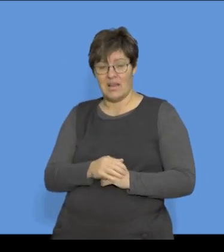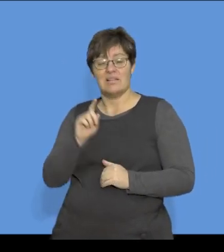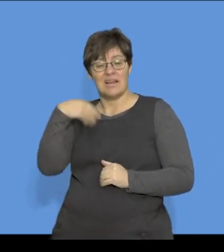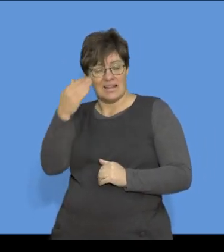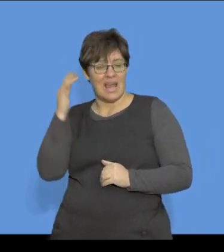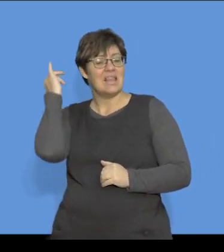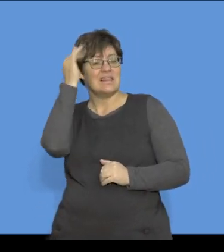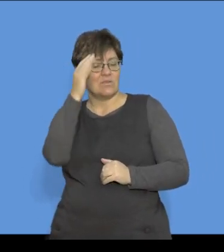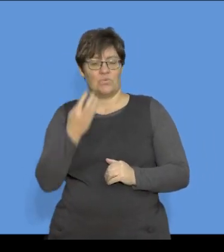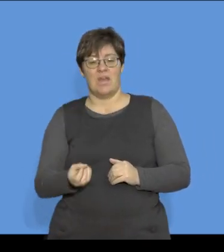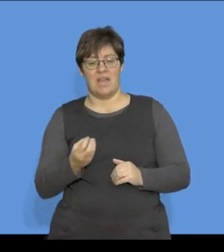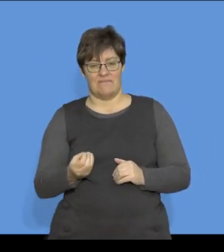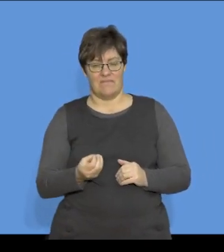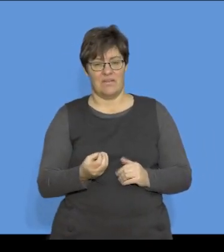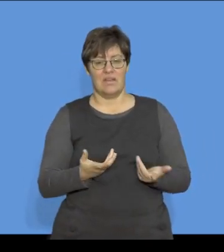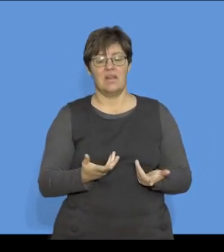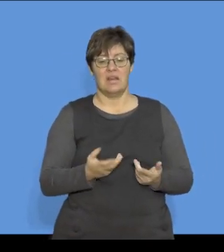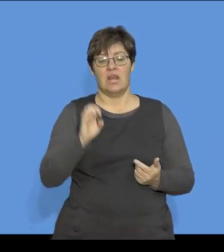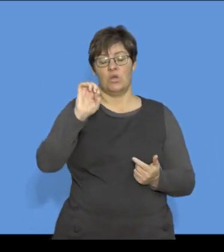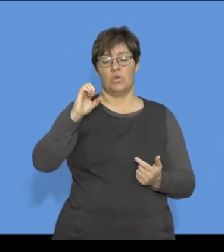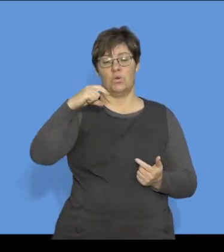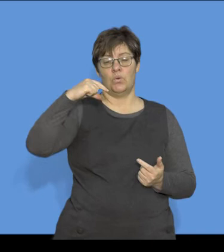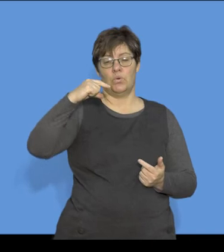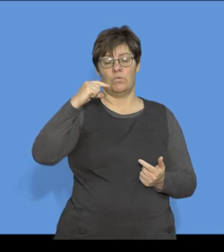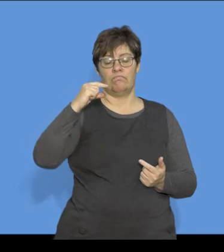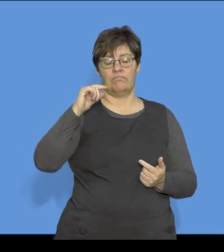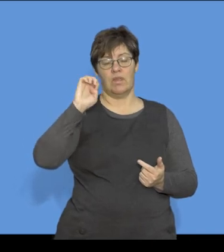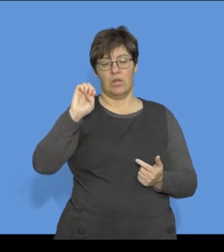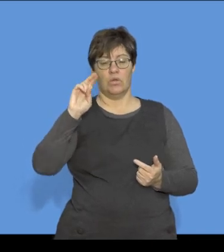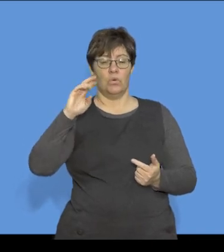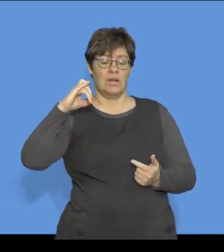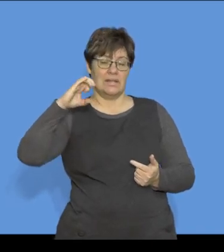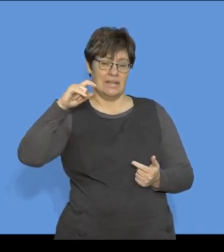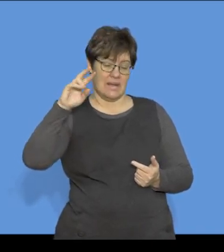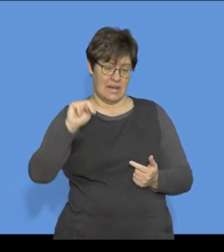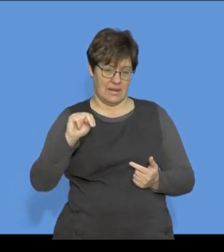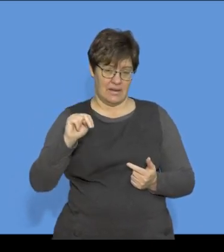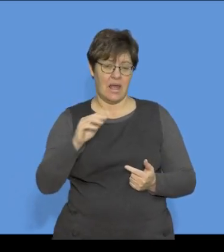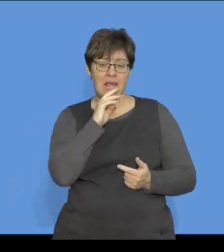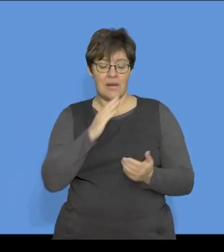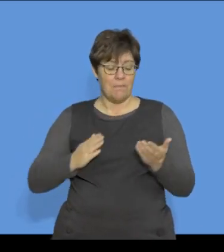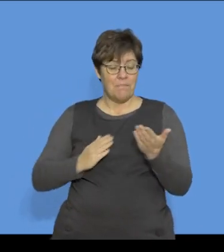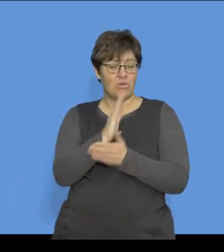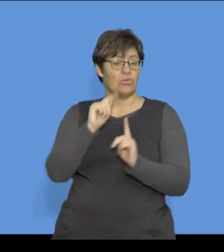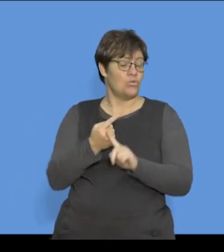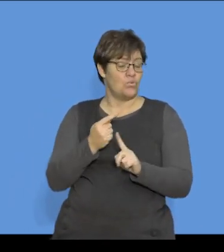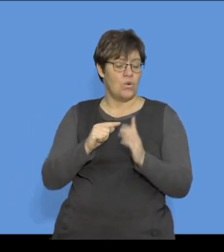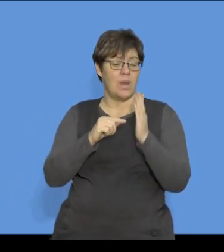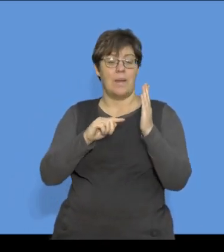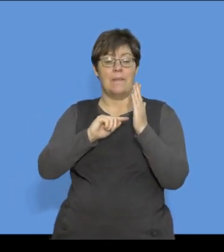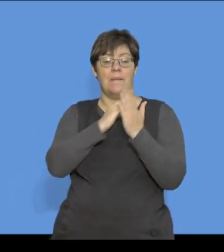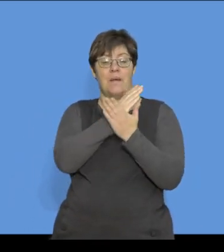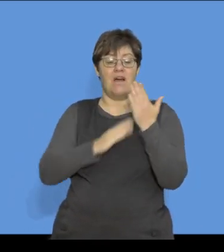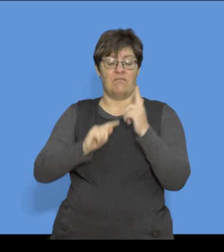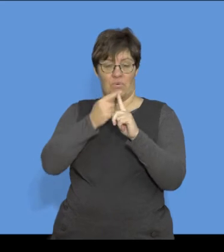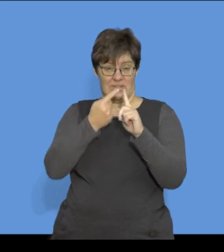you actually have in Euclidean geometry, right? That it actually passes through the midpoint. But I want you to think about